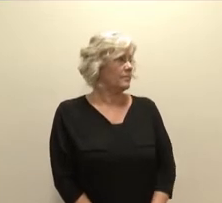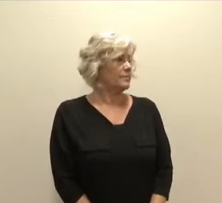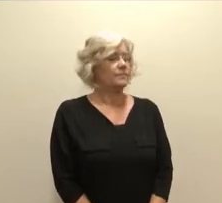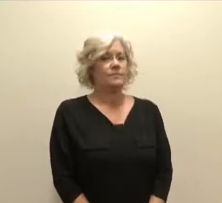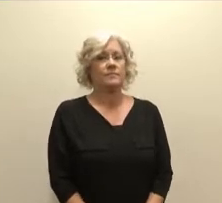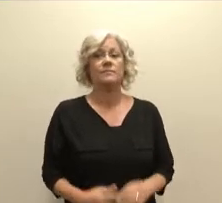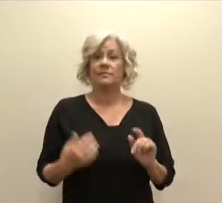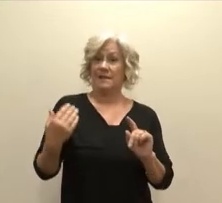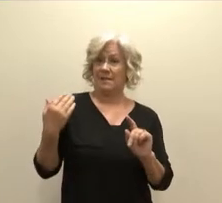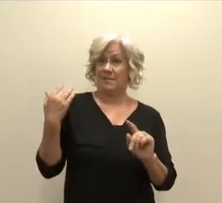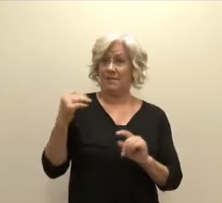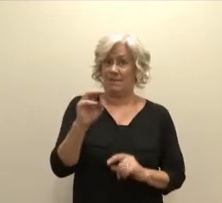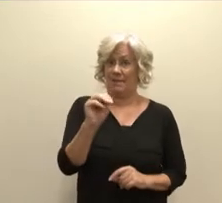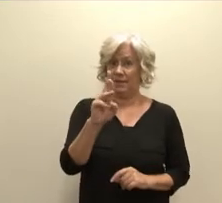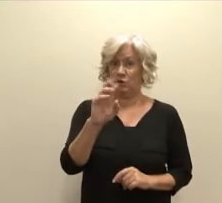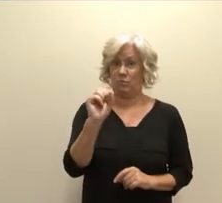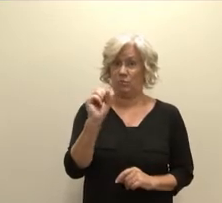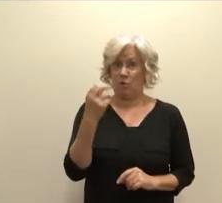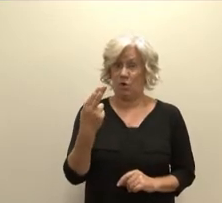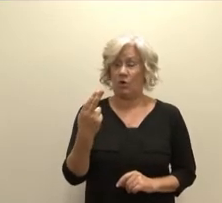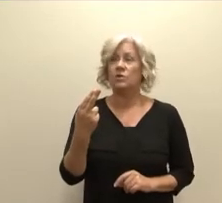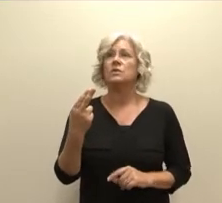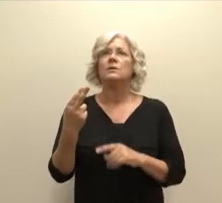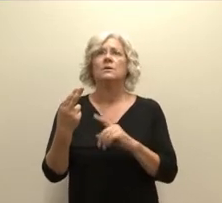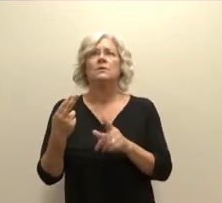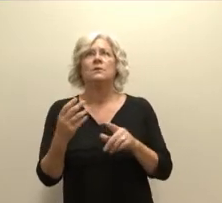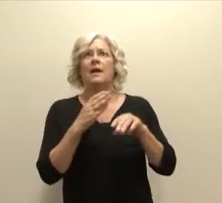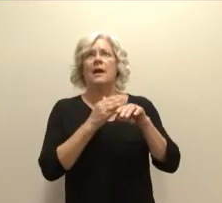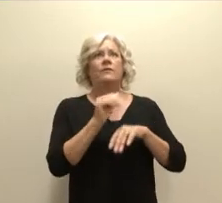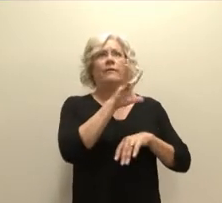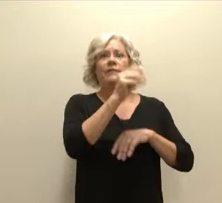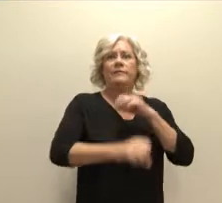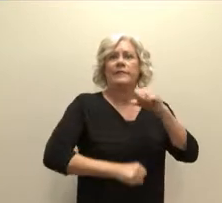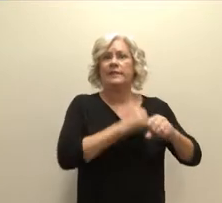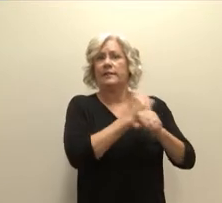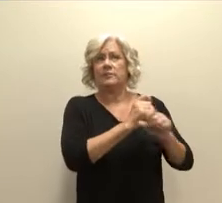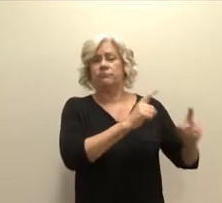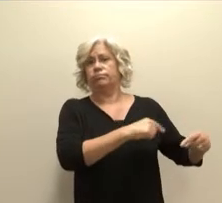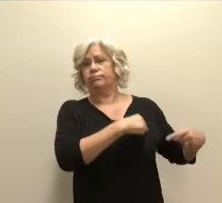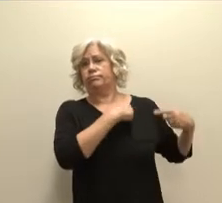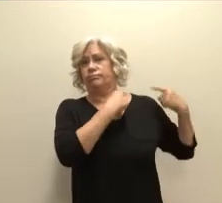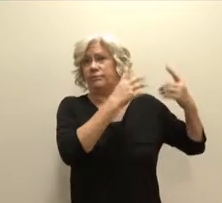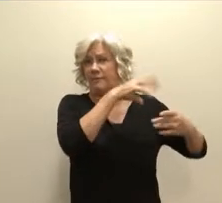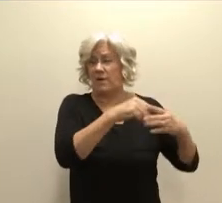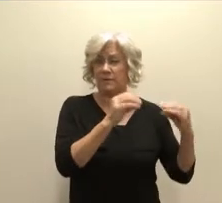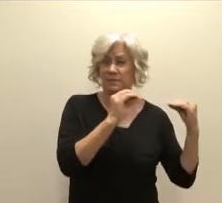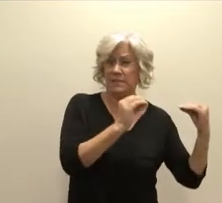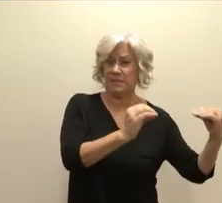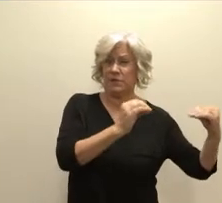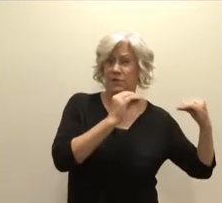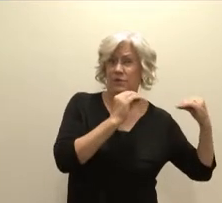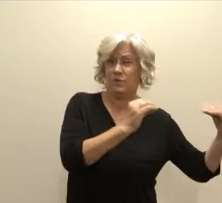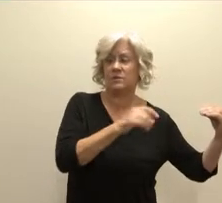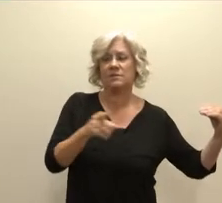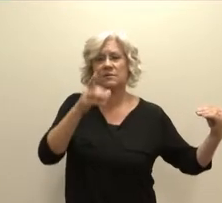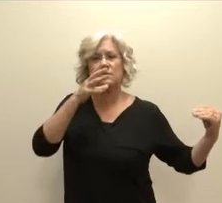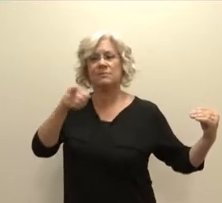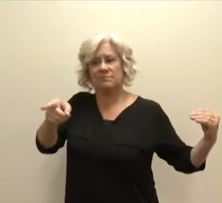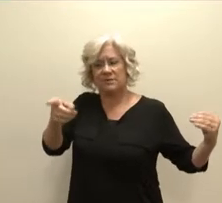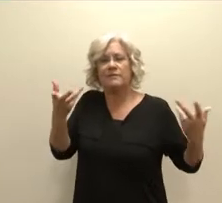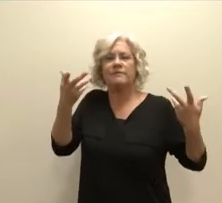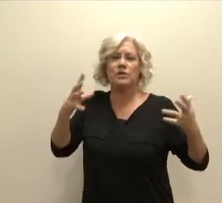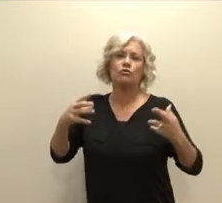In March, after more than 50 years of an educator and well into a much-deserved